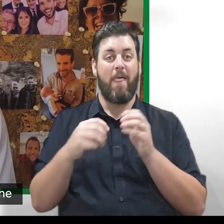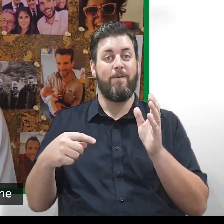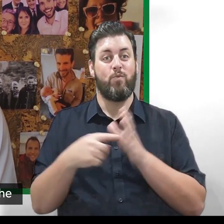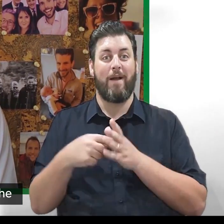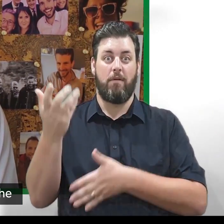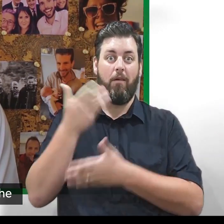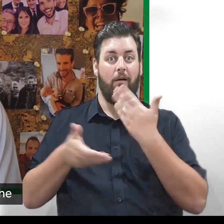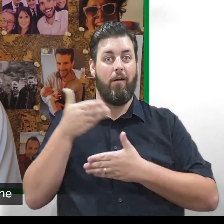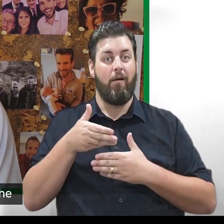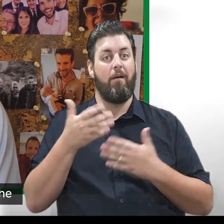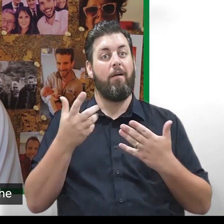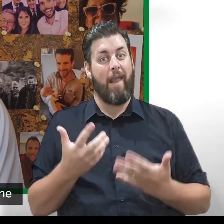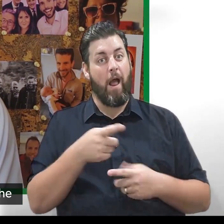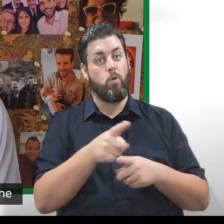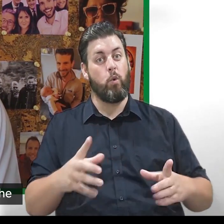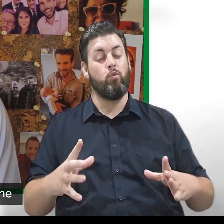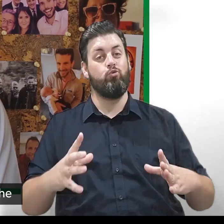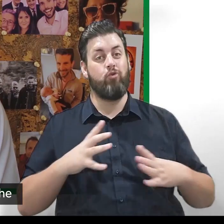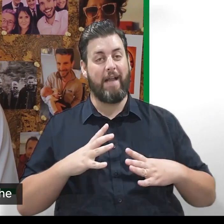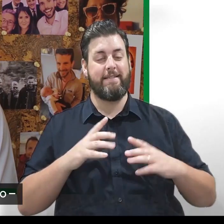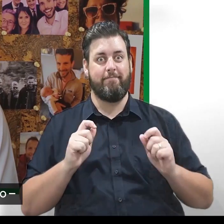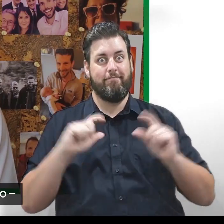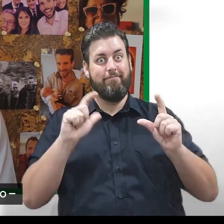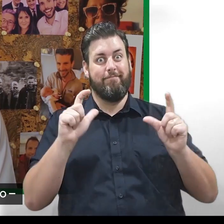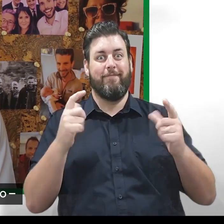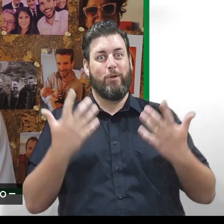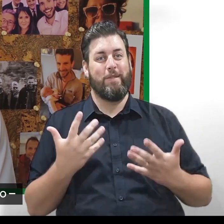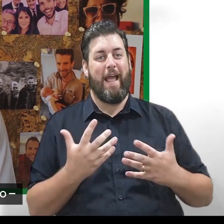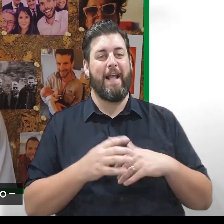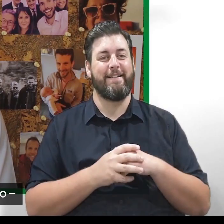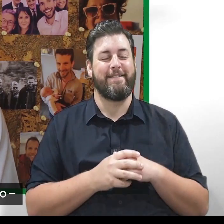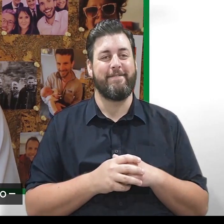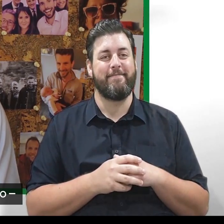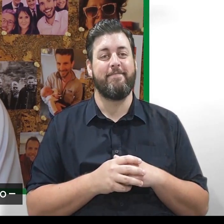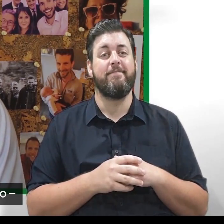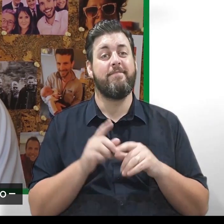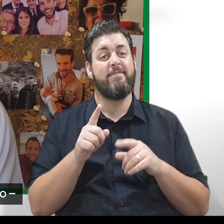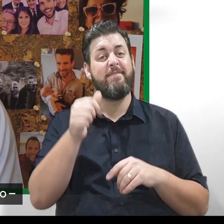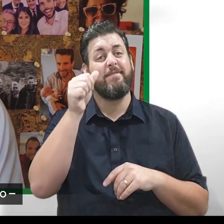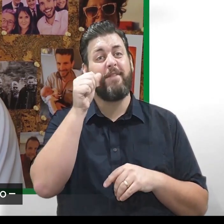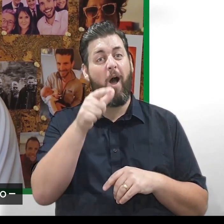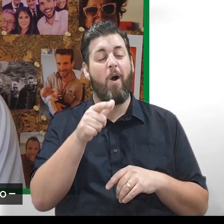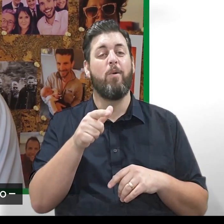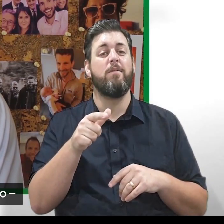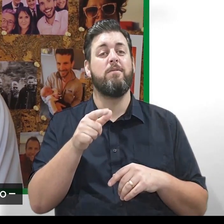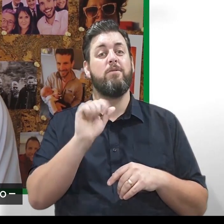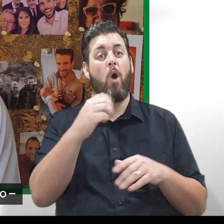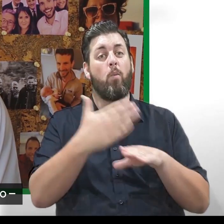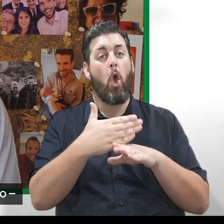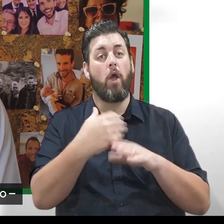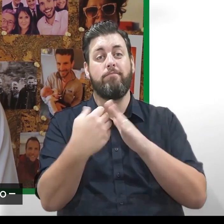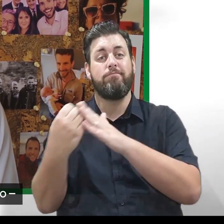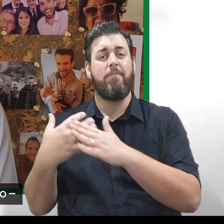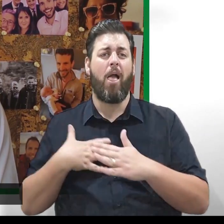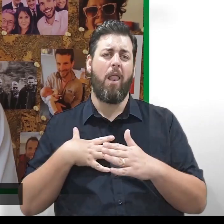Beth had to say to us, you are ready for the day ahead. As you know, we love seeing everything that you're up